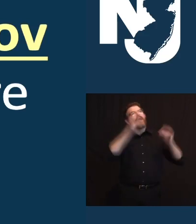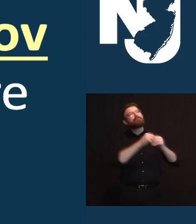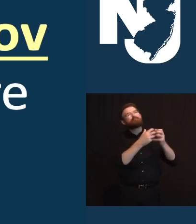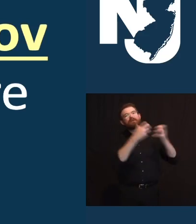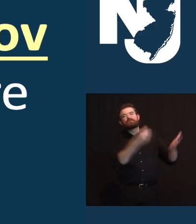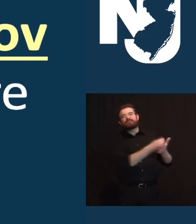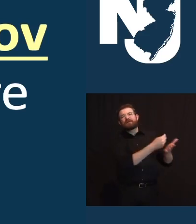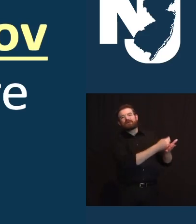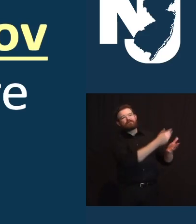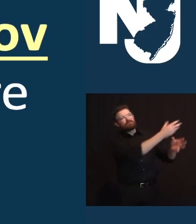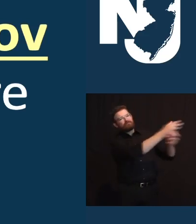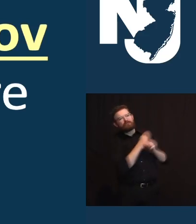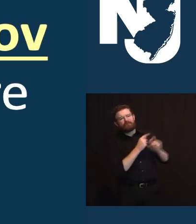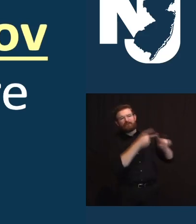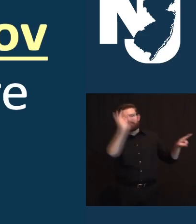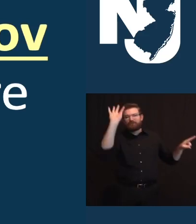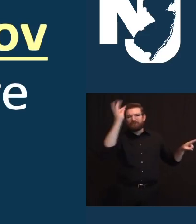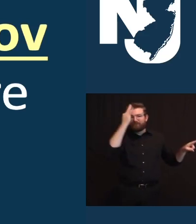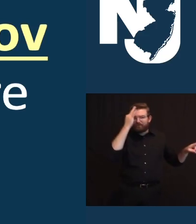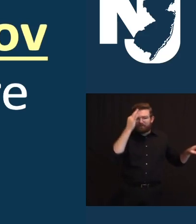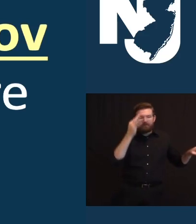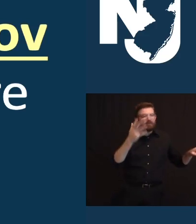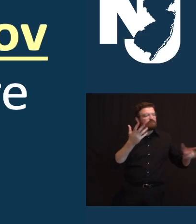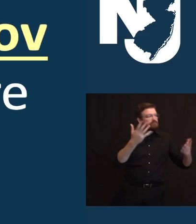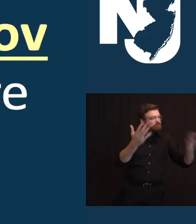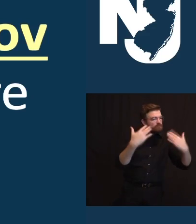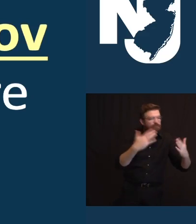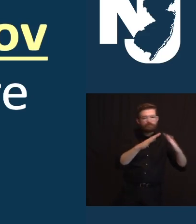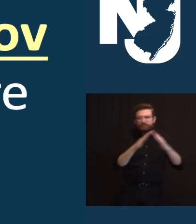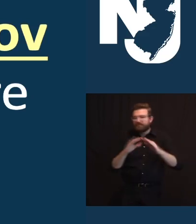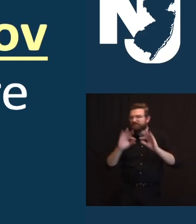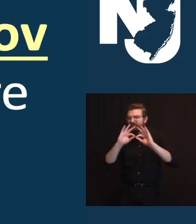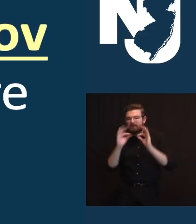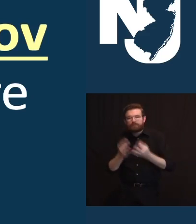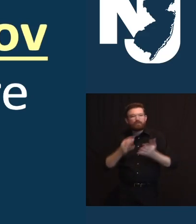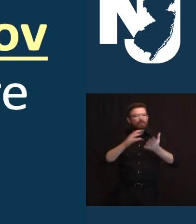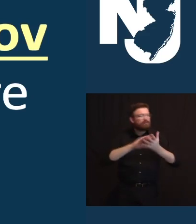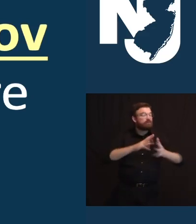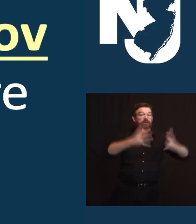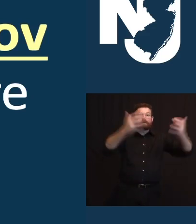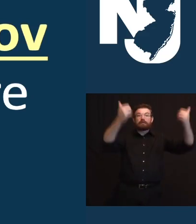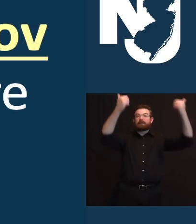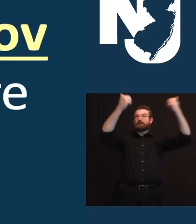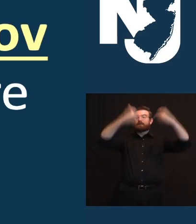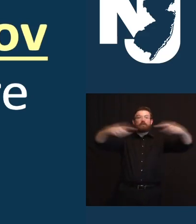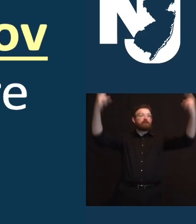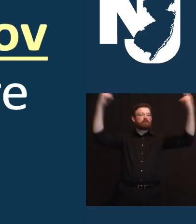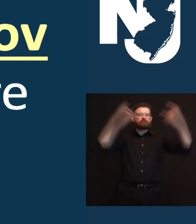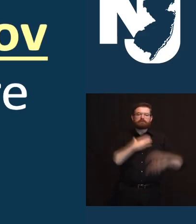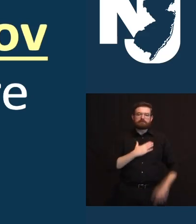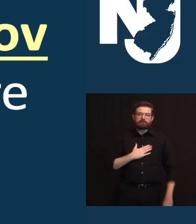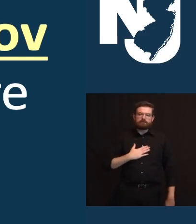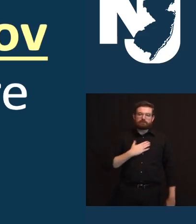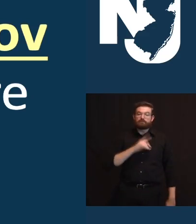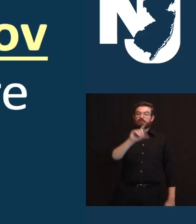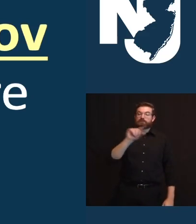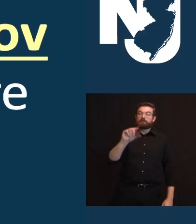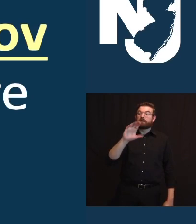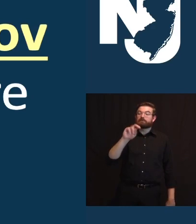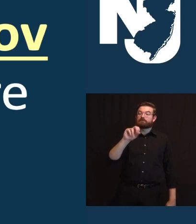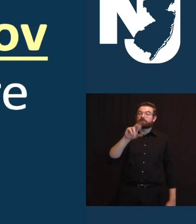community, every family, every child, every student, and every one of us. Again, go to 2020census.gov today and